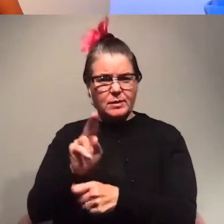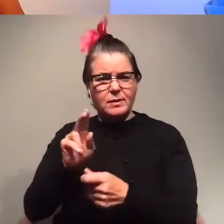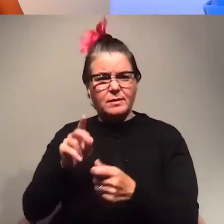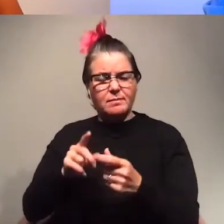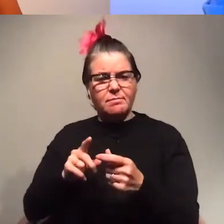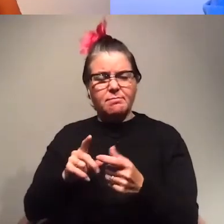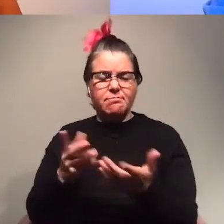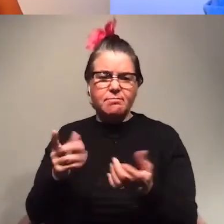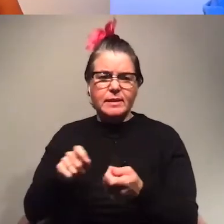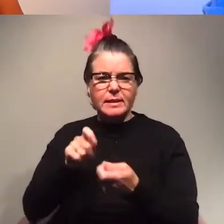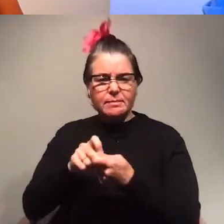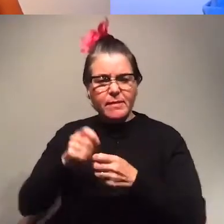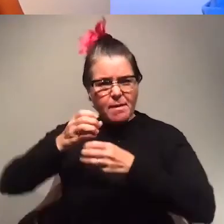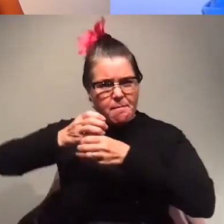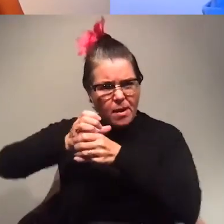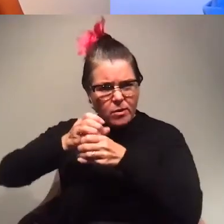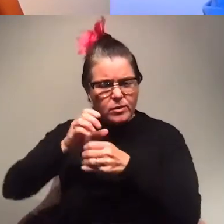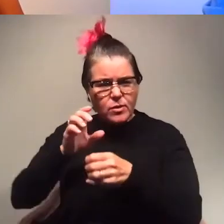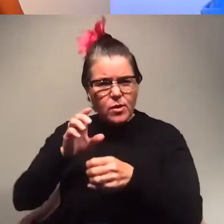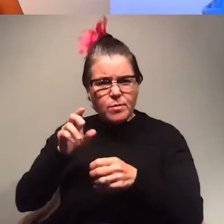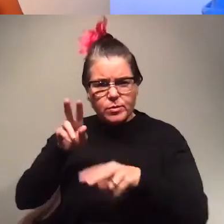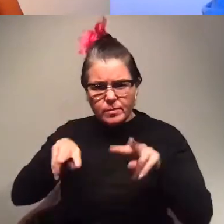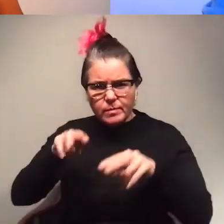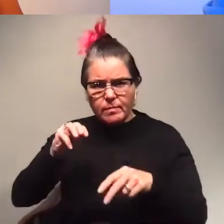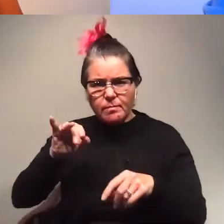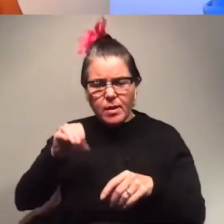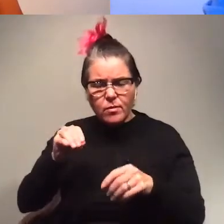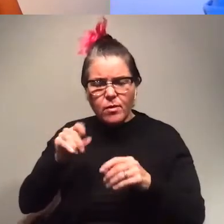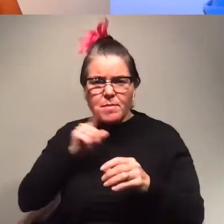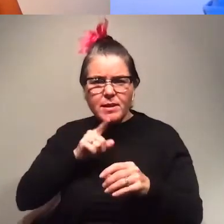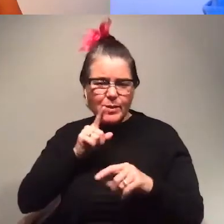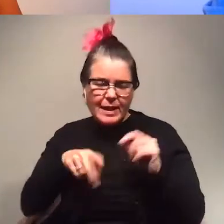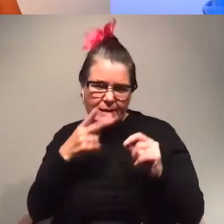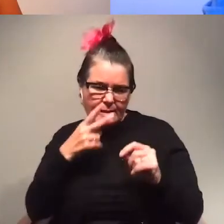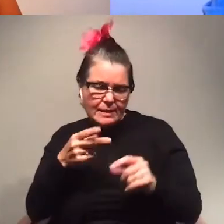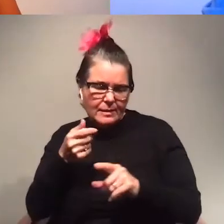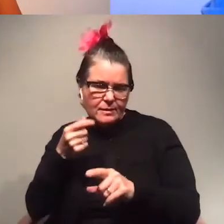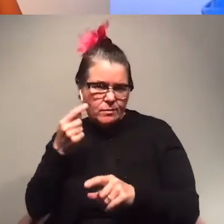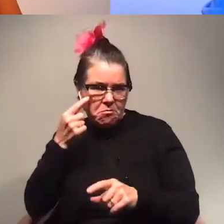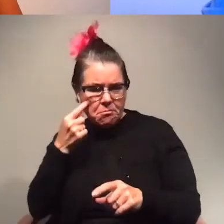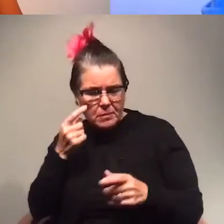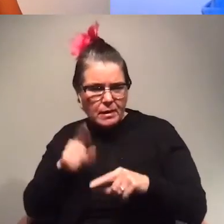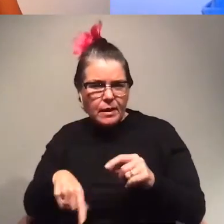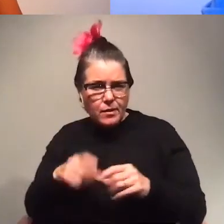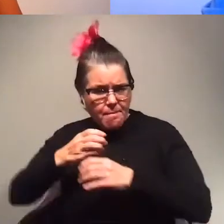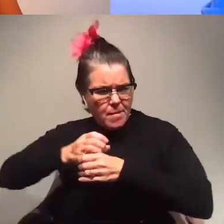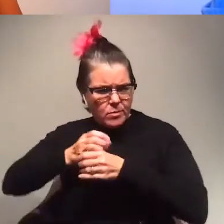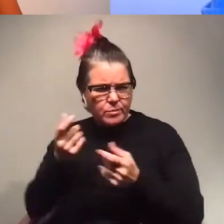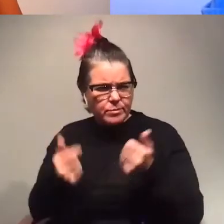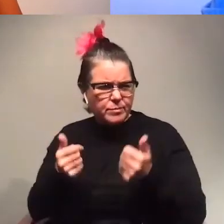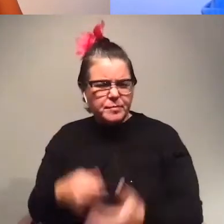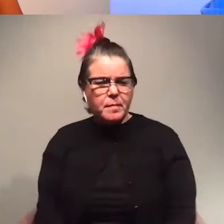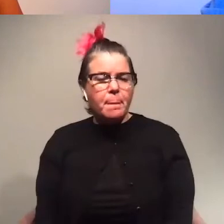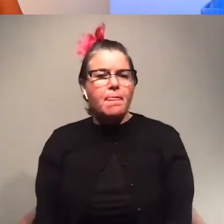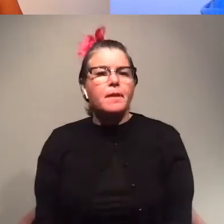specific microscopes to look at microplastics? Like you can't see those with the naked eye. Yeah, so one